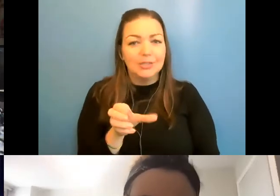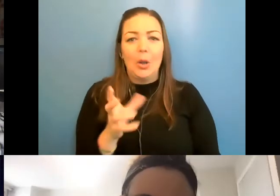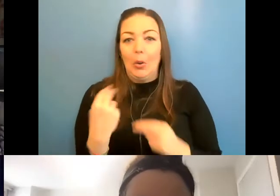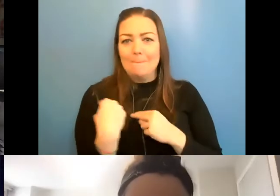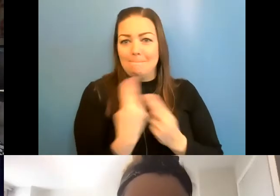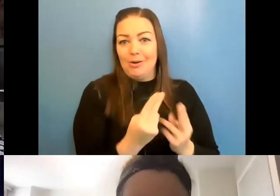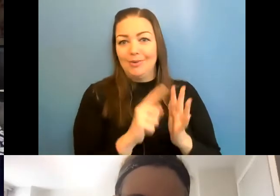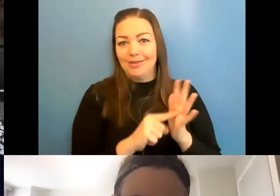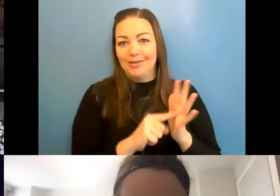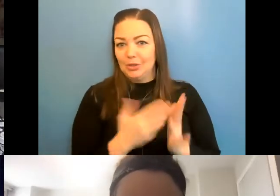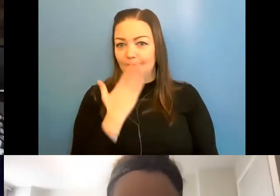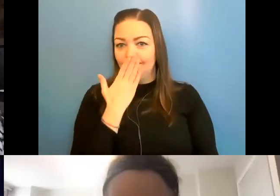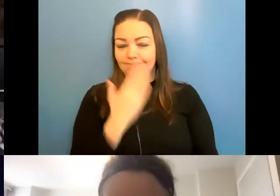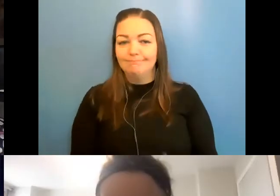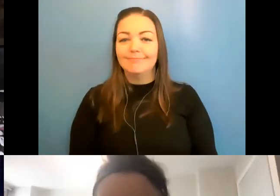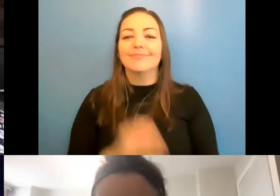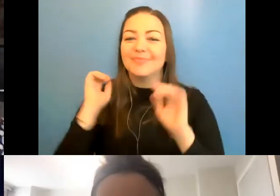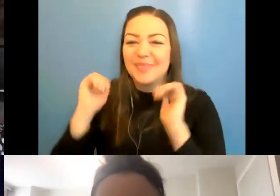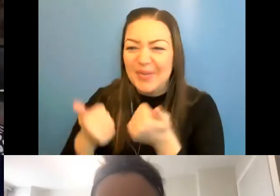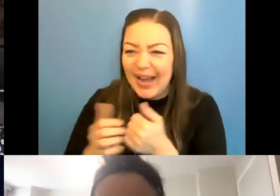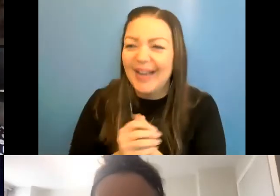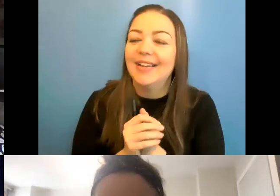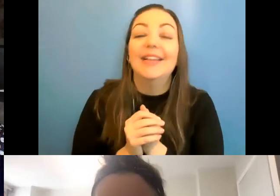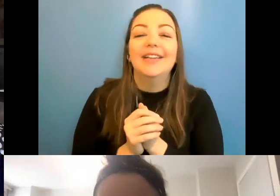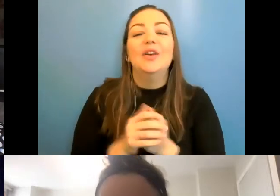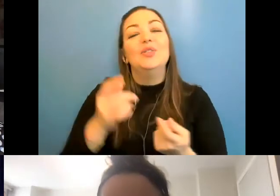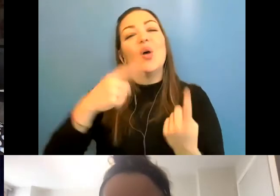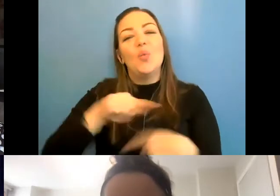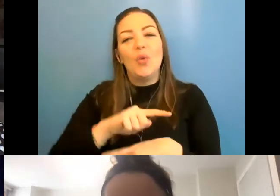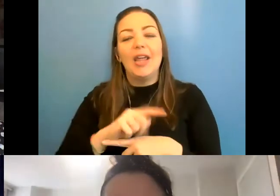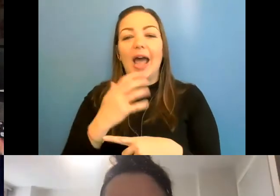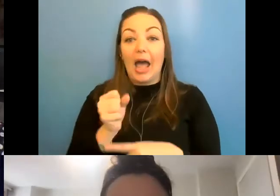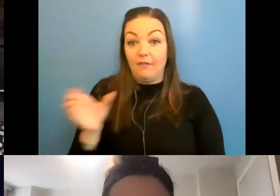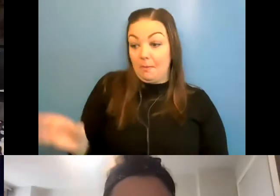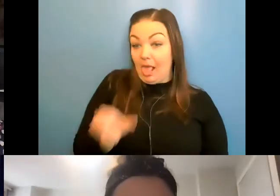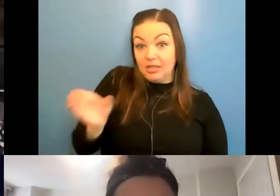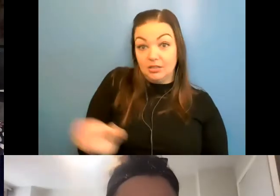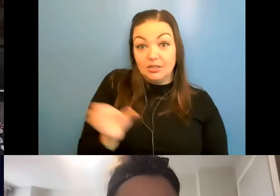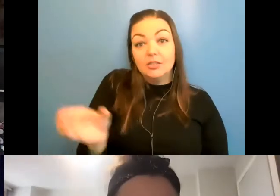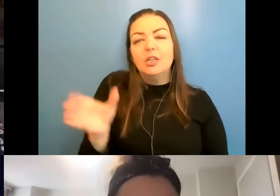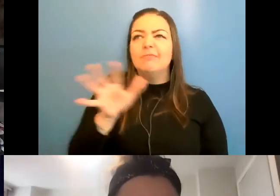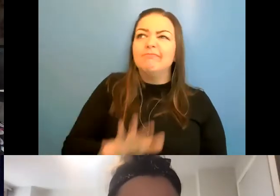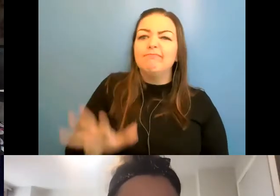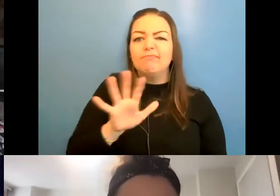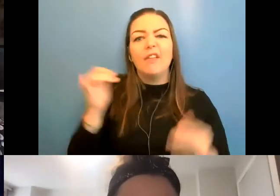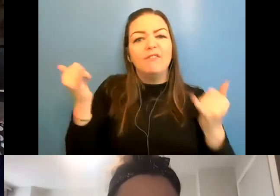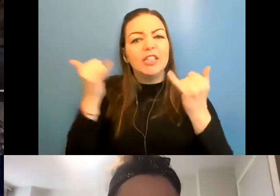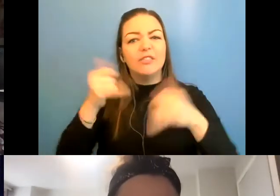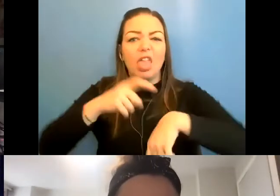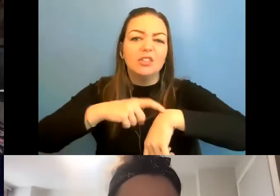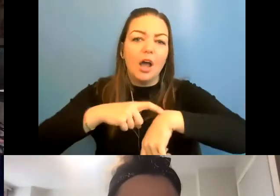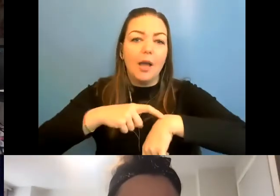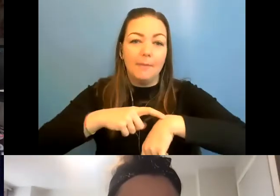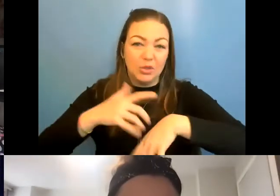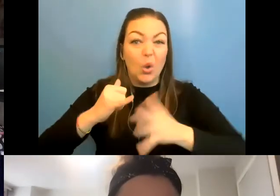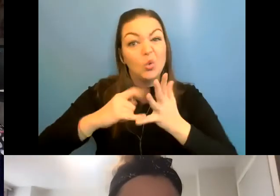you. Okay, so we usually have placements around the festival time, which is usually